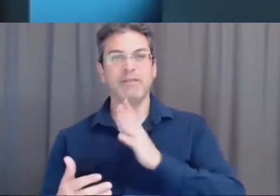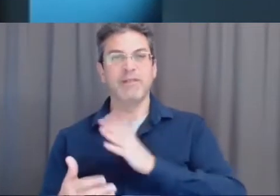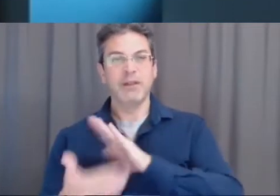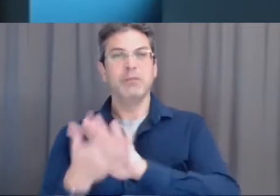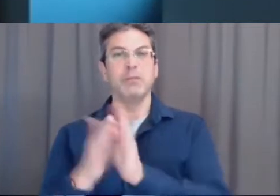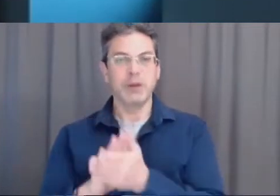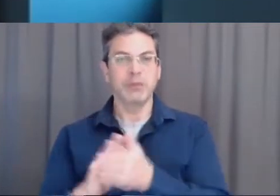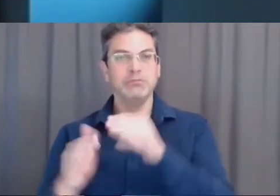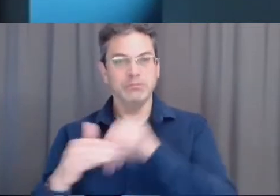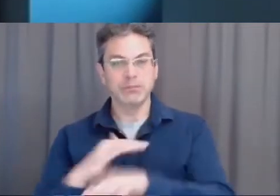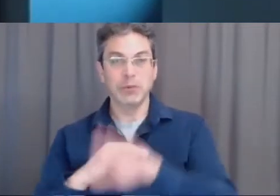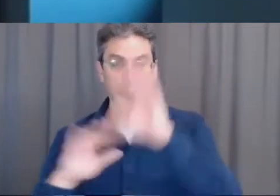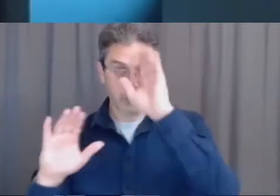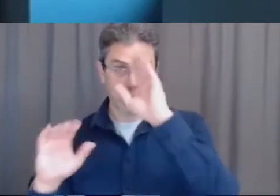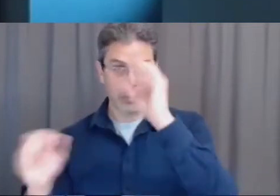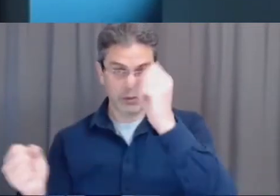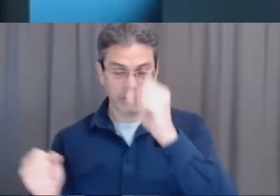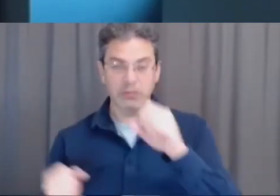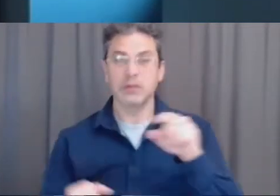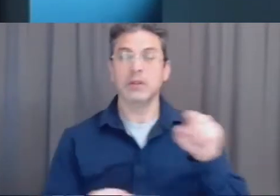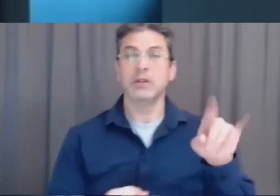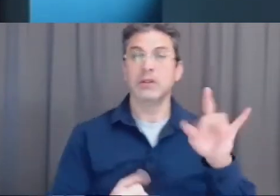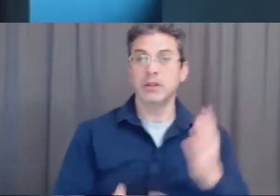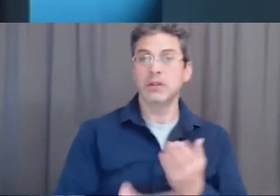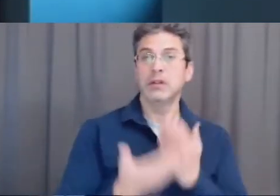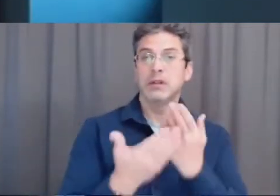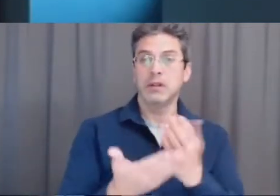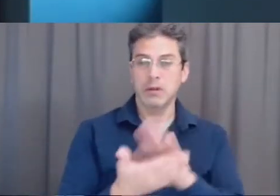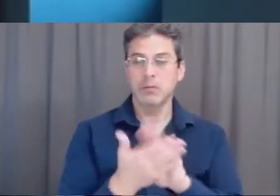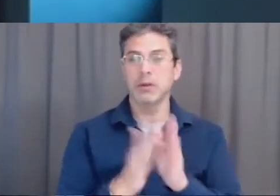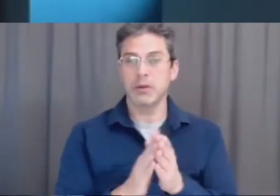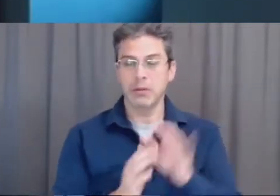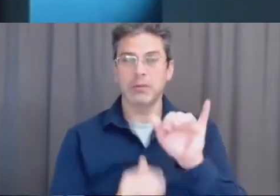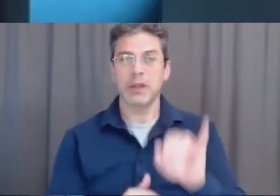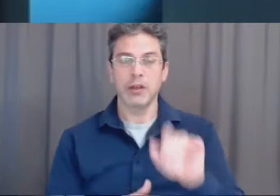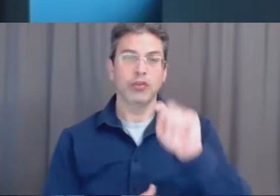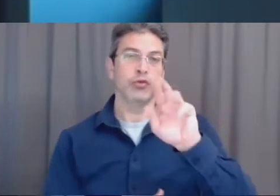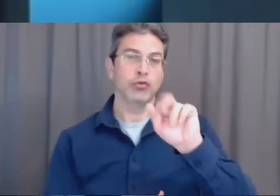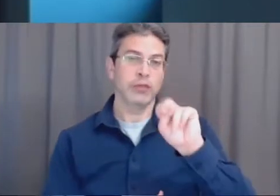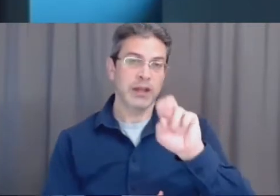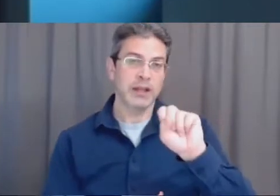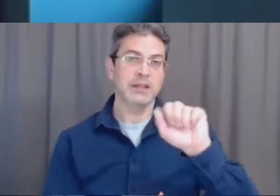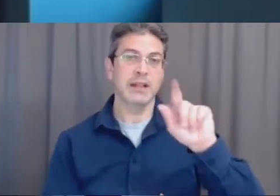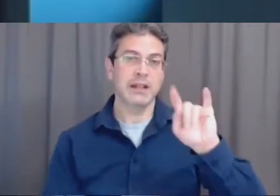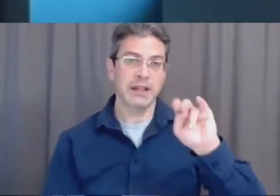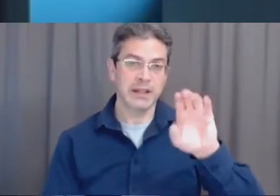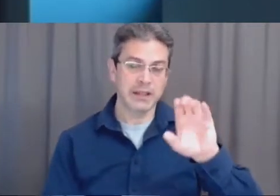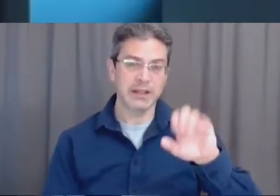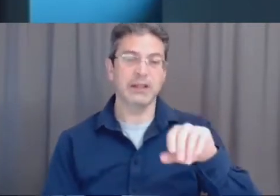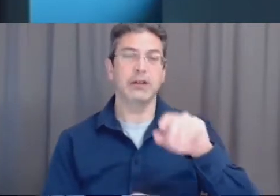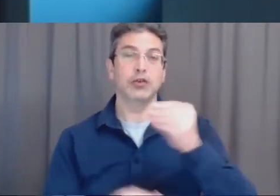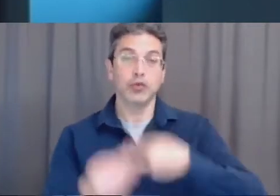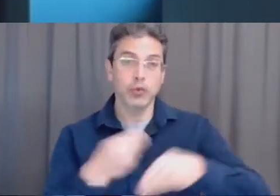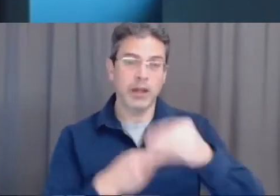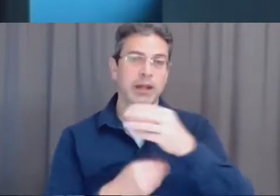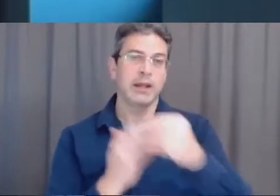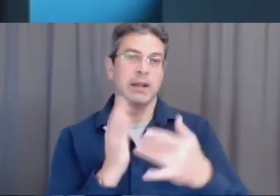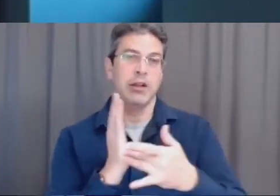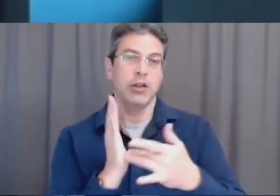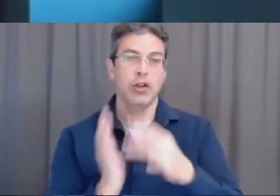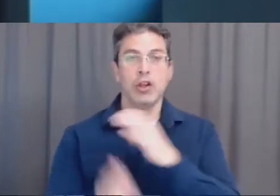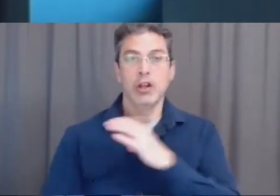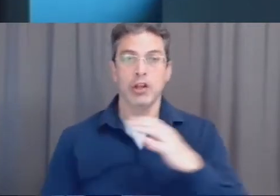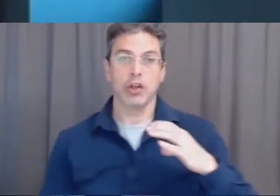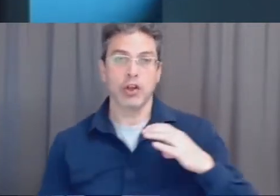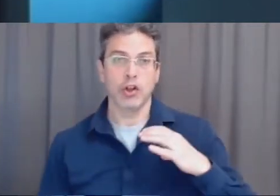a transatlantic trade and technology council to do, among other things, to set joint standards